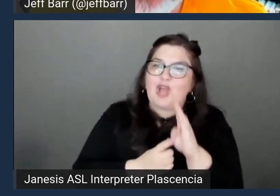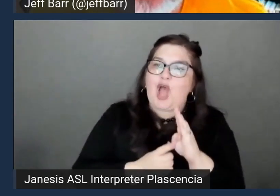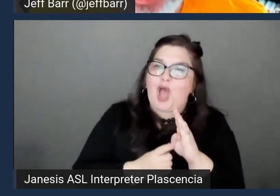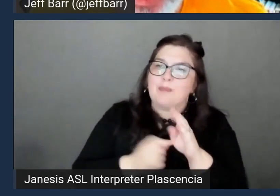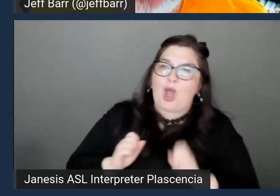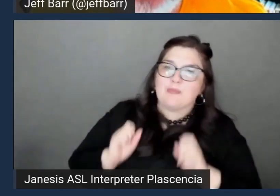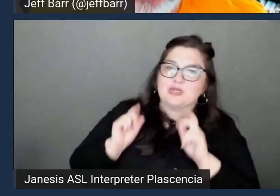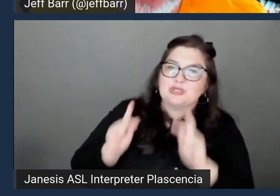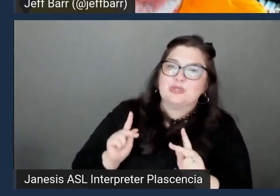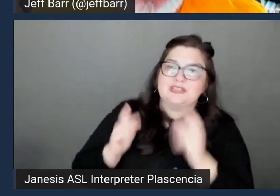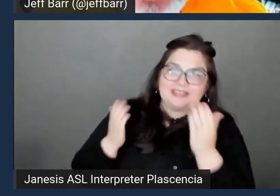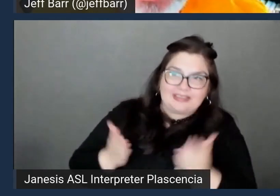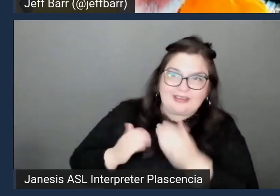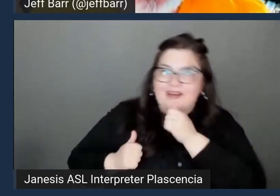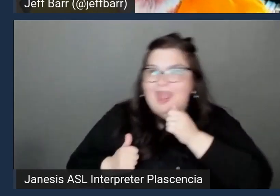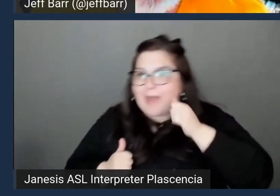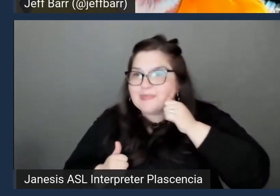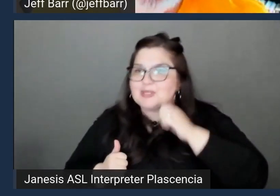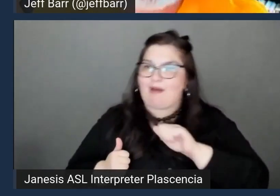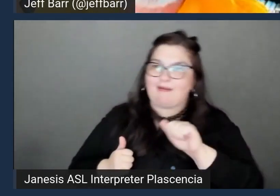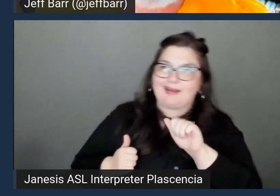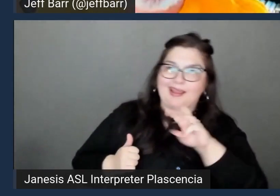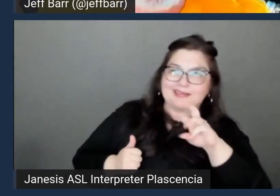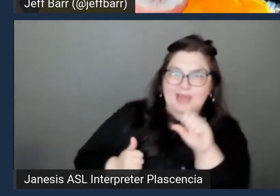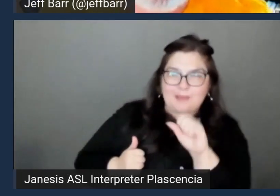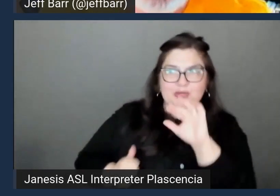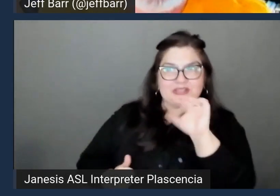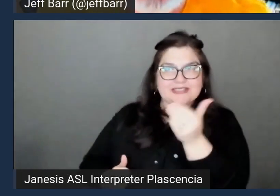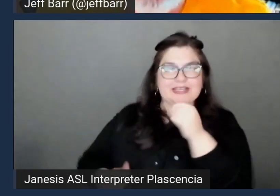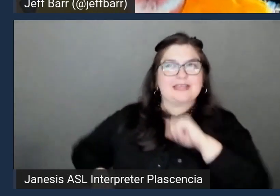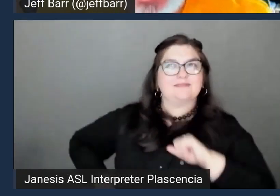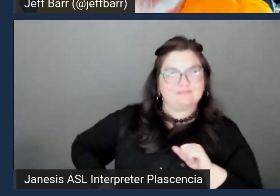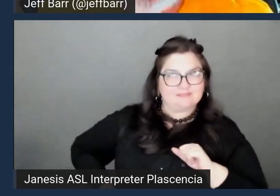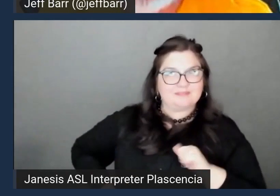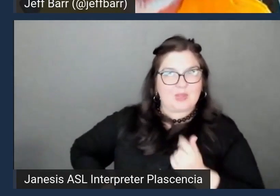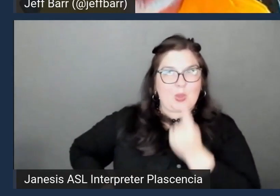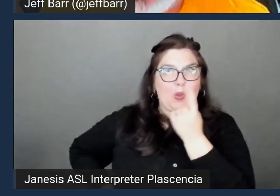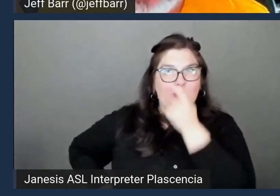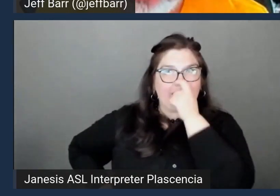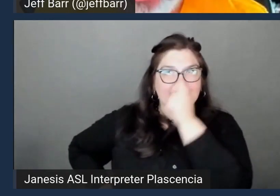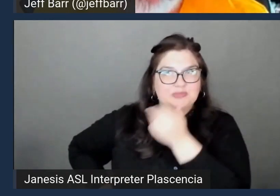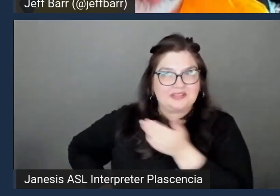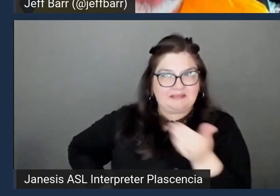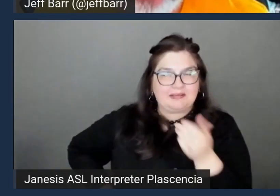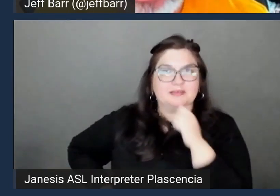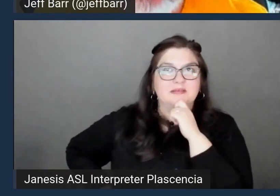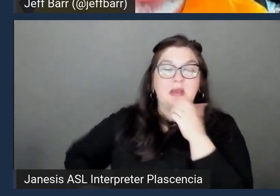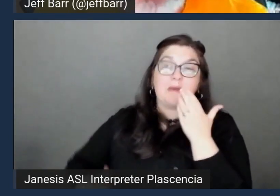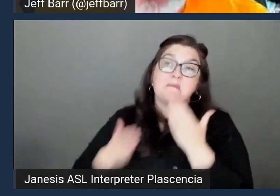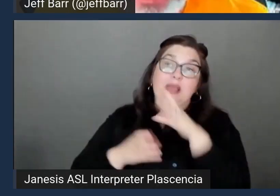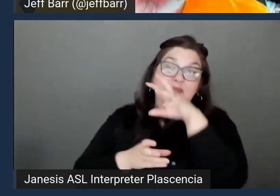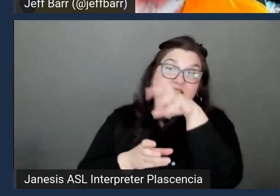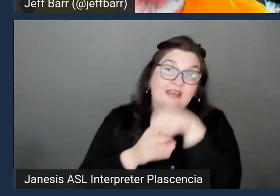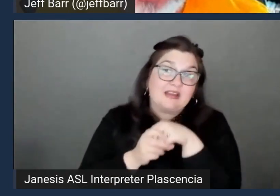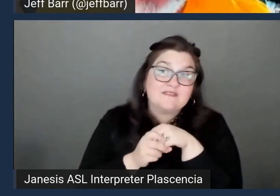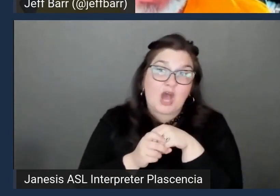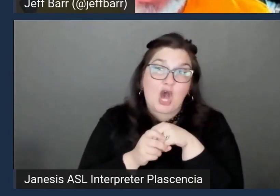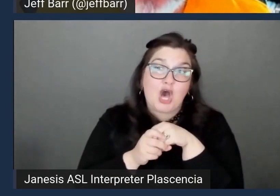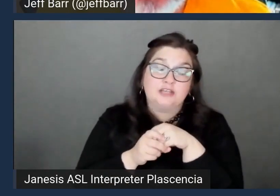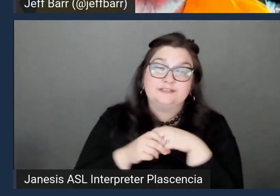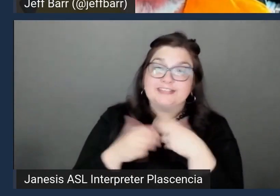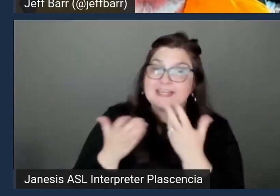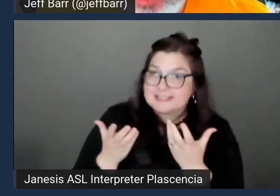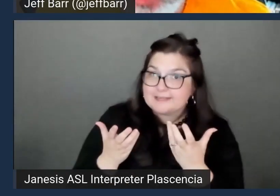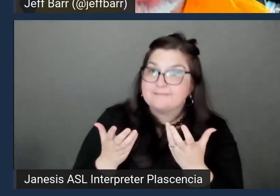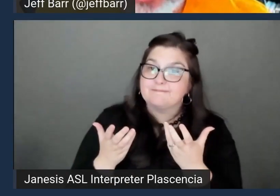at Amazon. It seems to me that one interesting avenue to do that might be to get involved as a